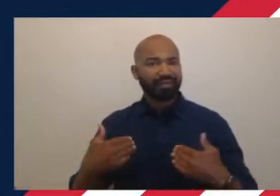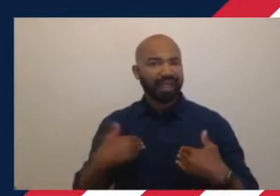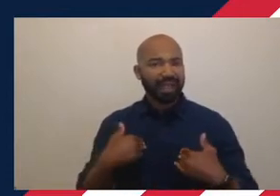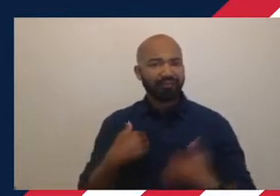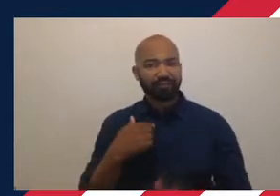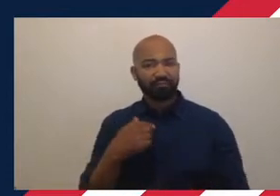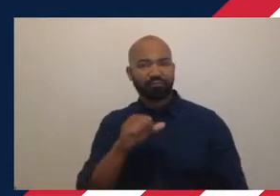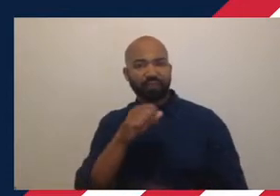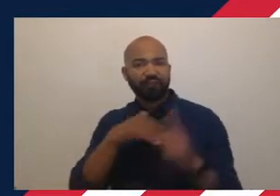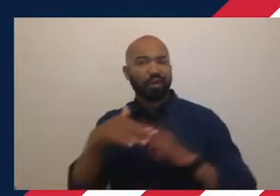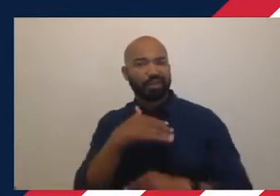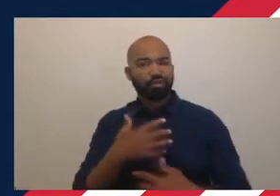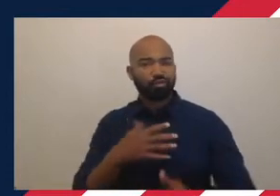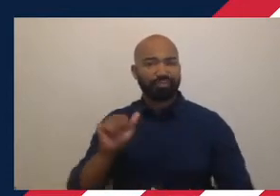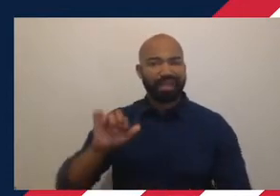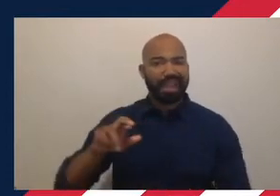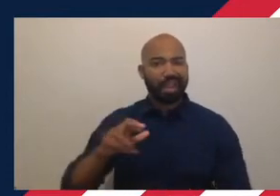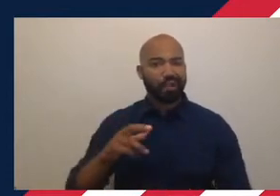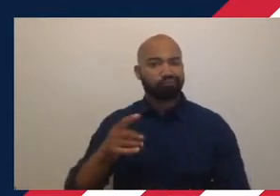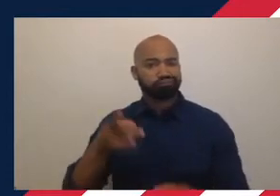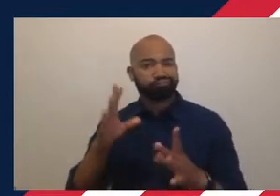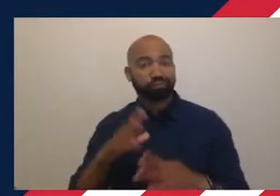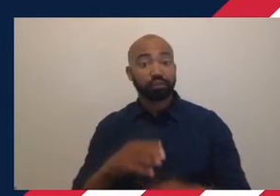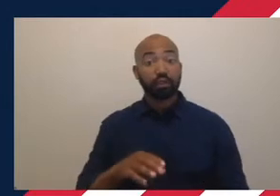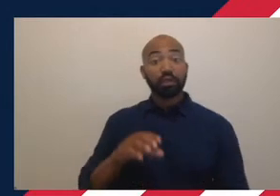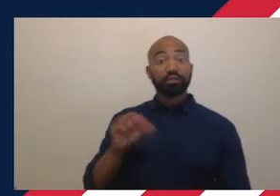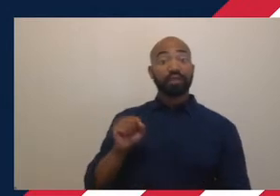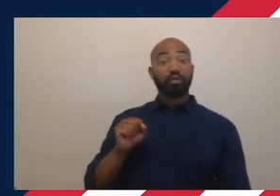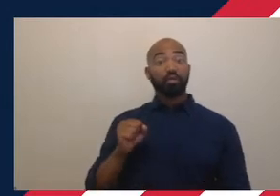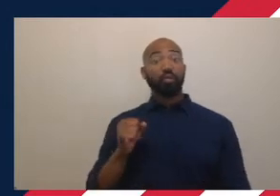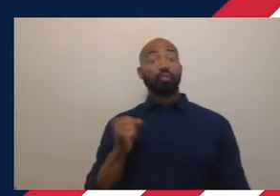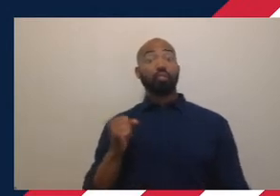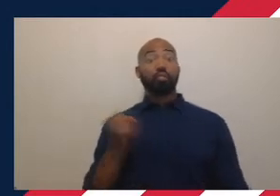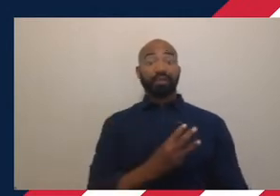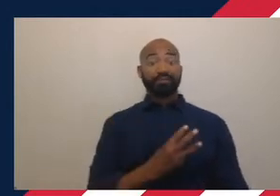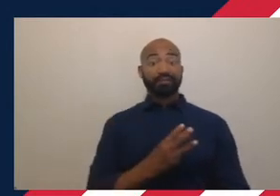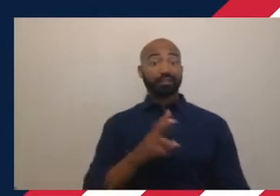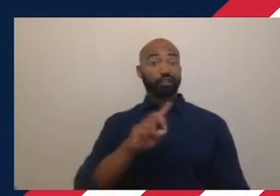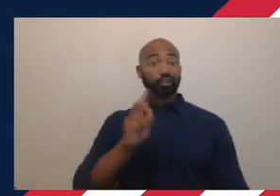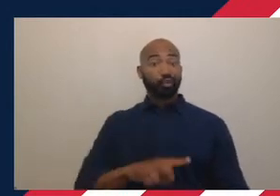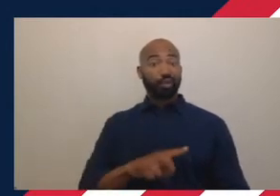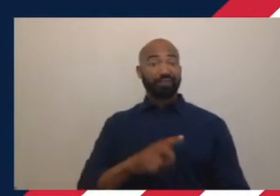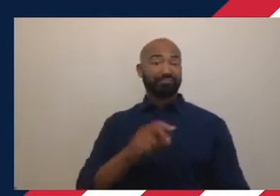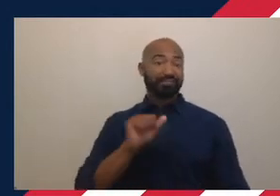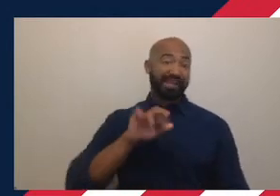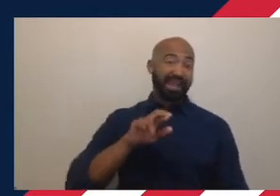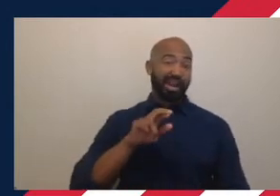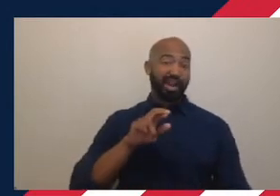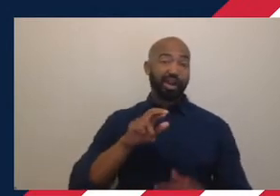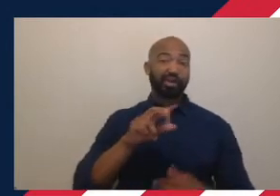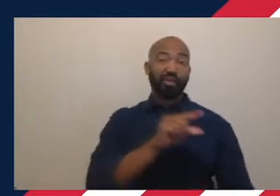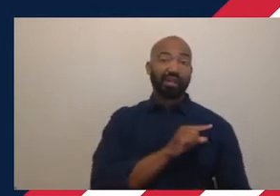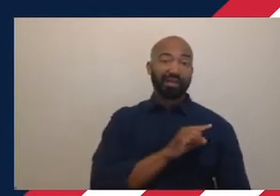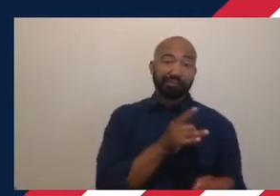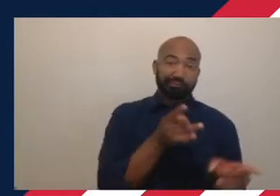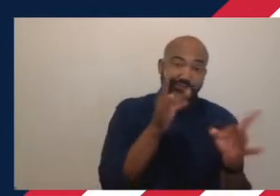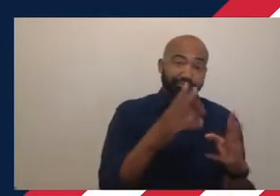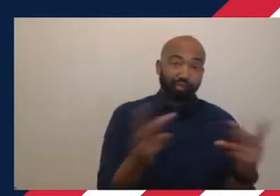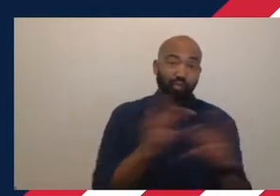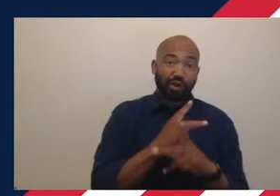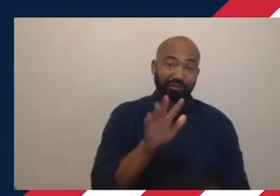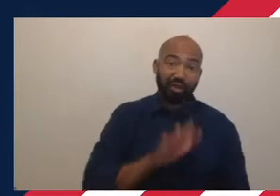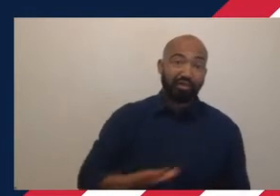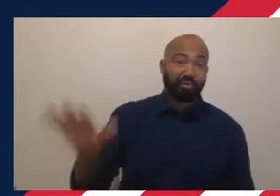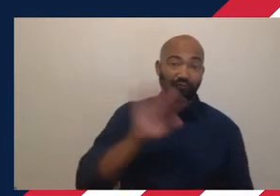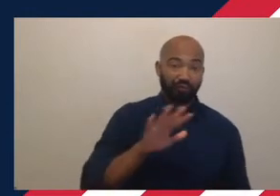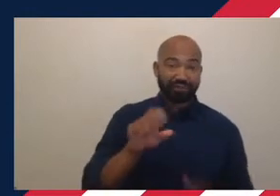For example, Southwest Detroit has the worst air quality in our entire state because of gasoline refinery plants, and it is also